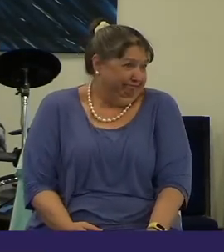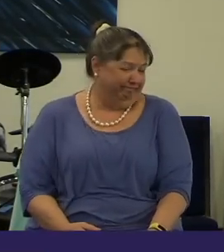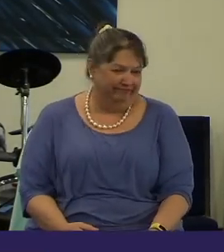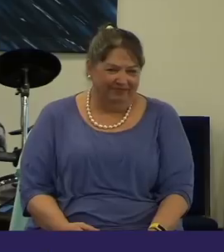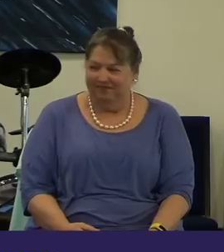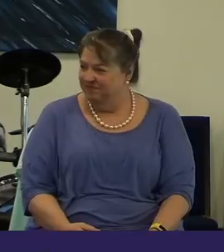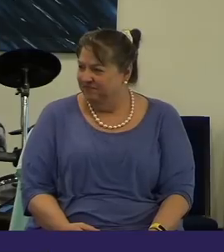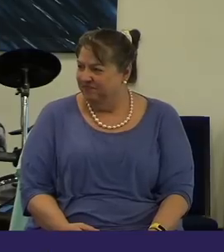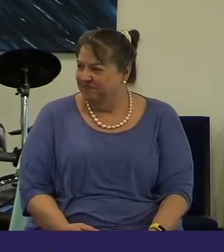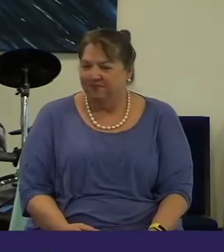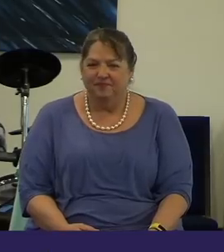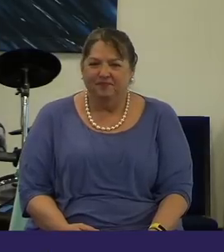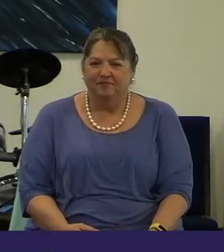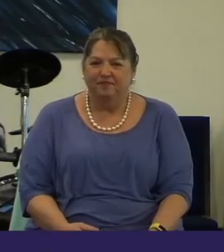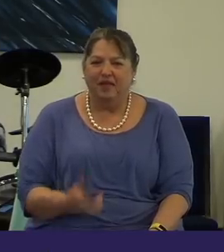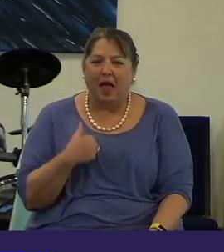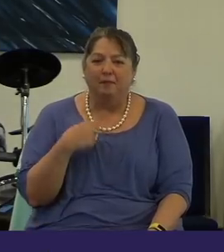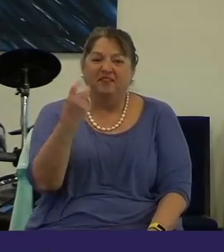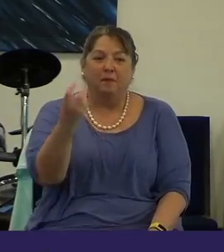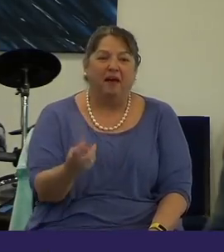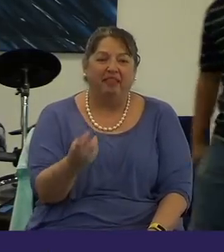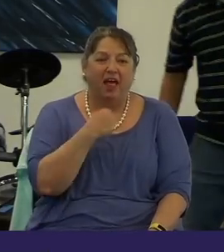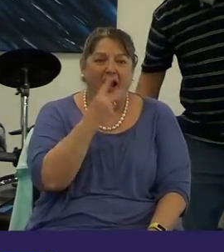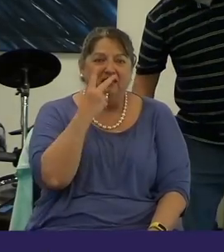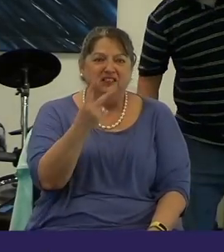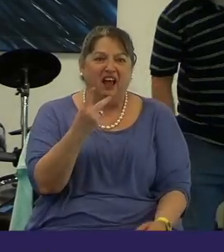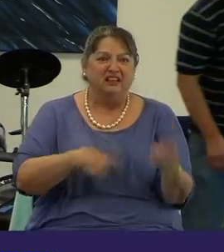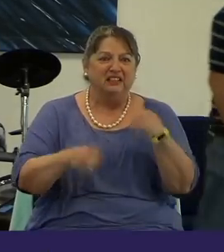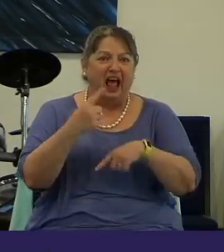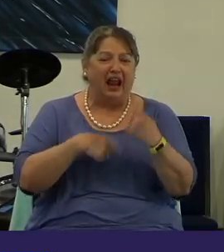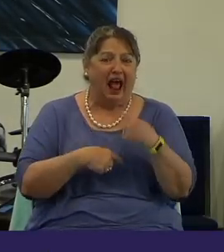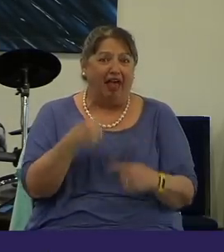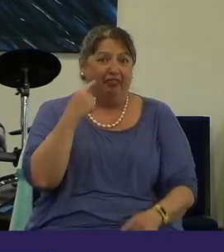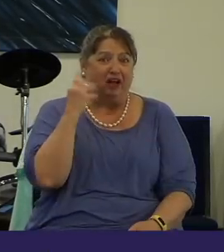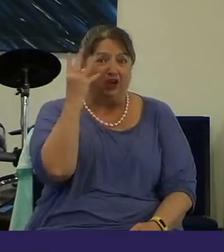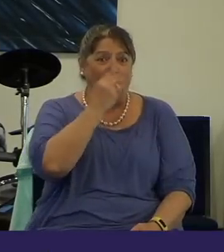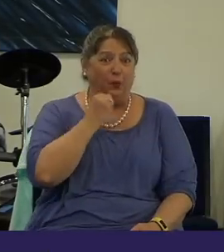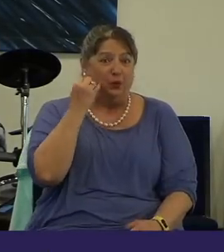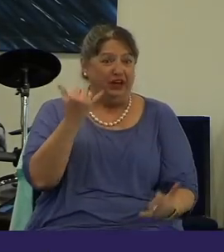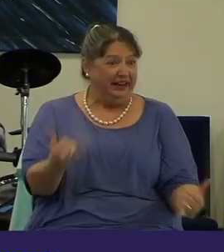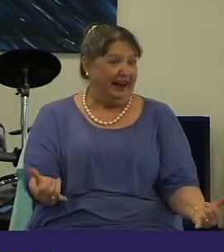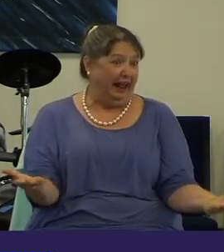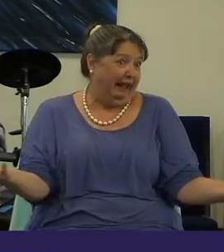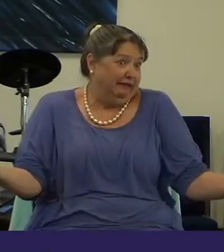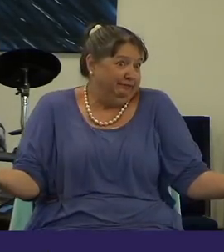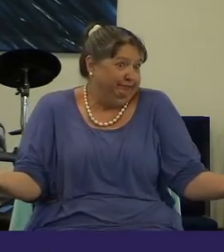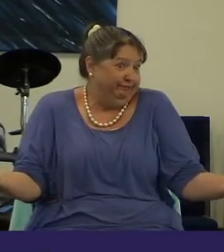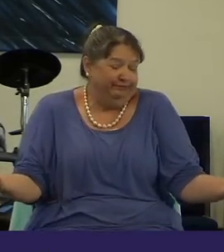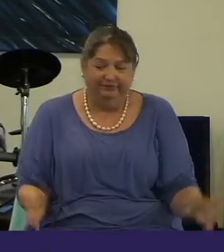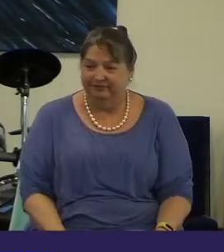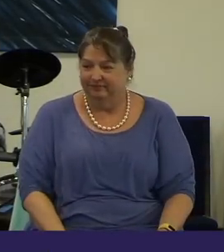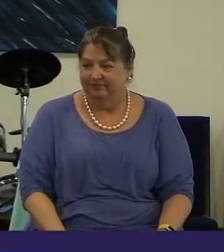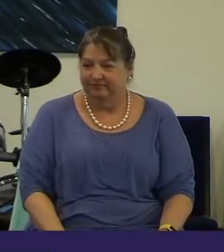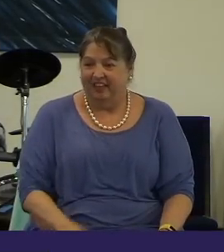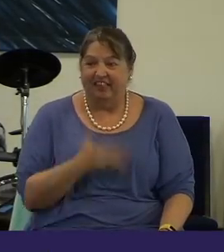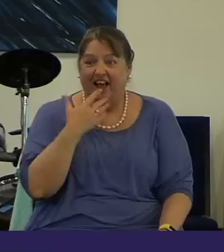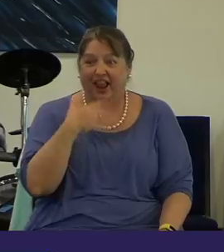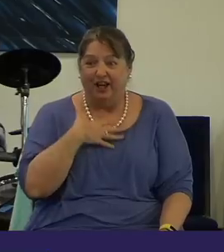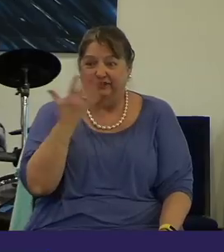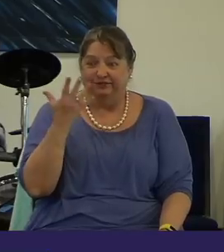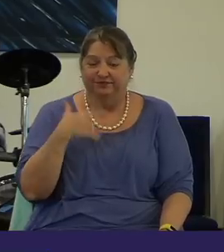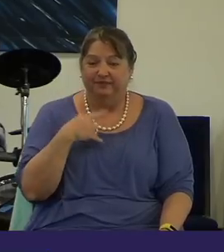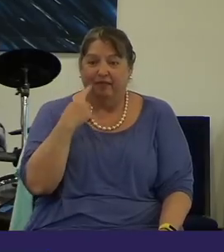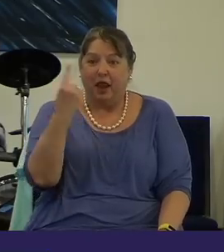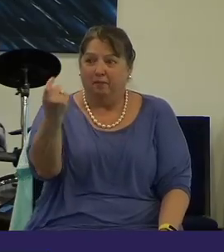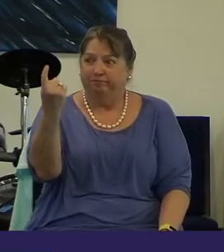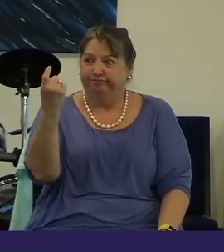On my mind while I was sitting back there and she's signing, and I'm thinking, she looks so pretty today. So I just had to tell her. And then I'm coming